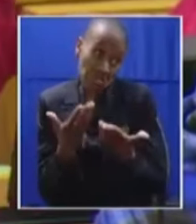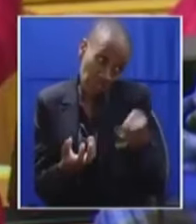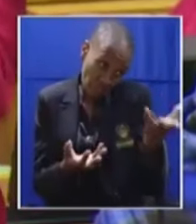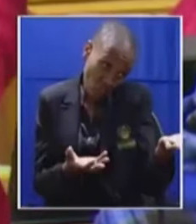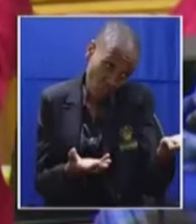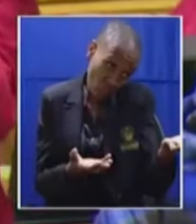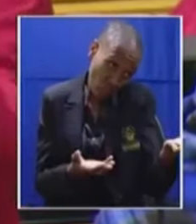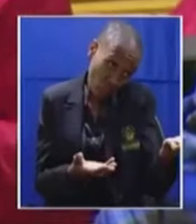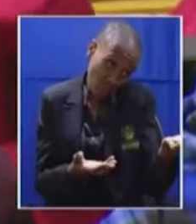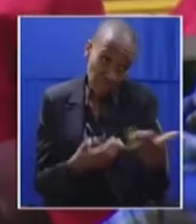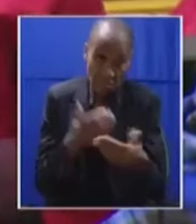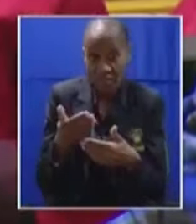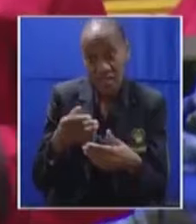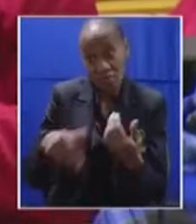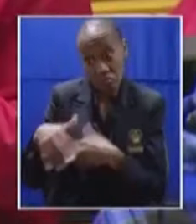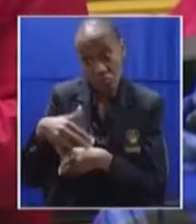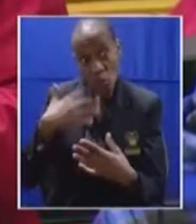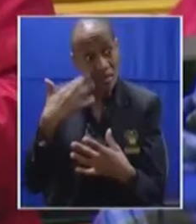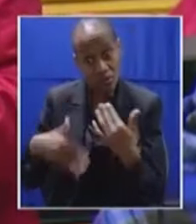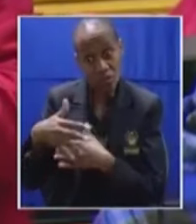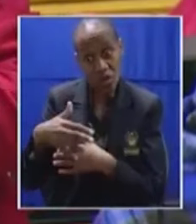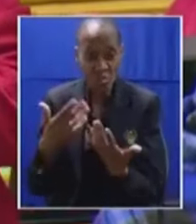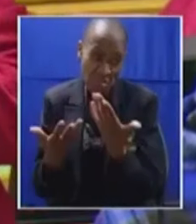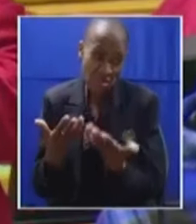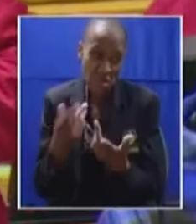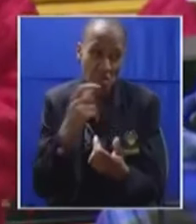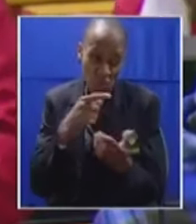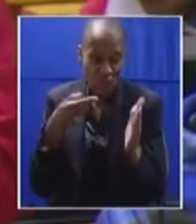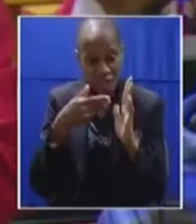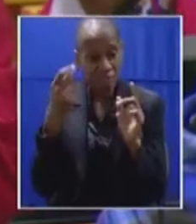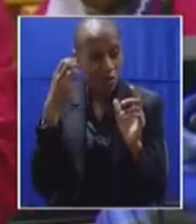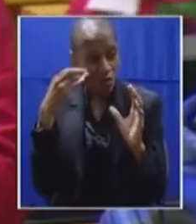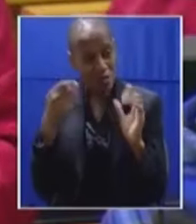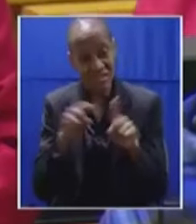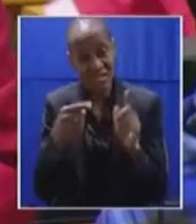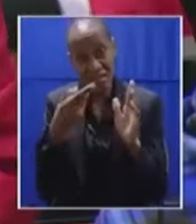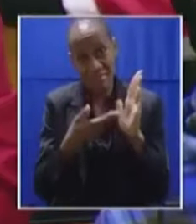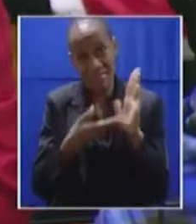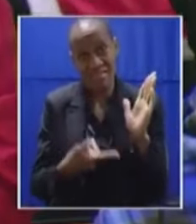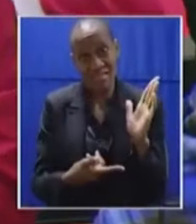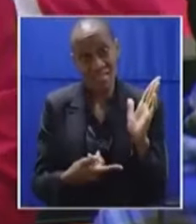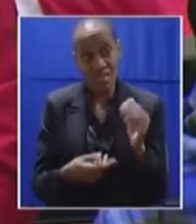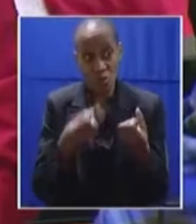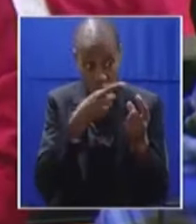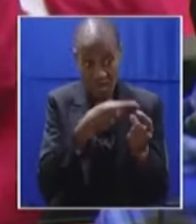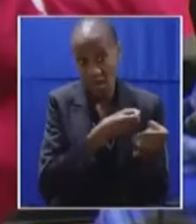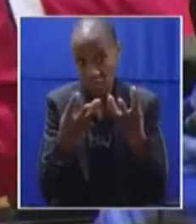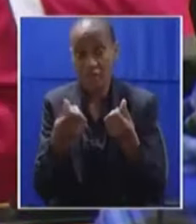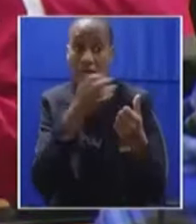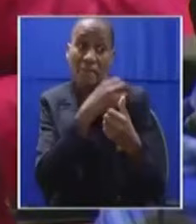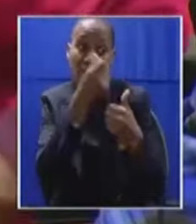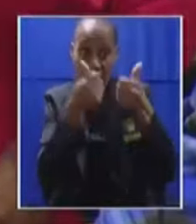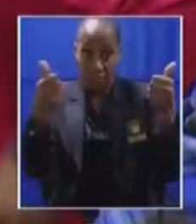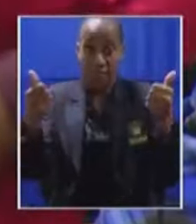you after, so you can have a model of what phones might be critical for honorable cabinet members? And